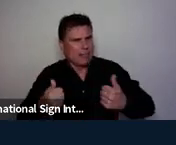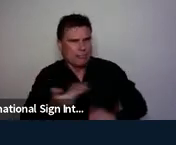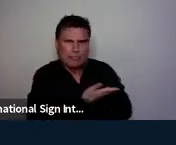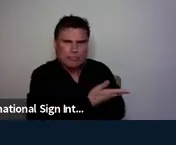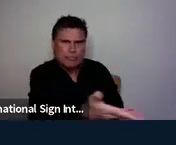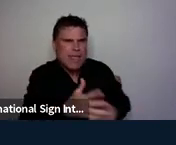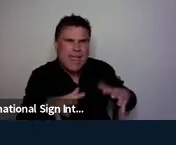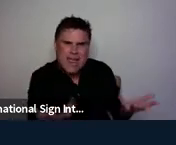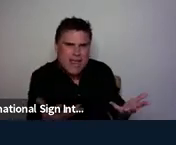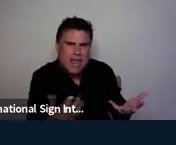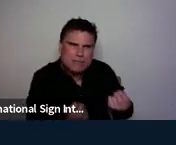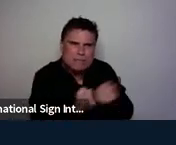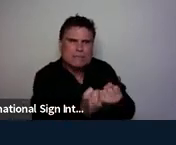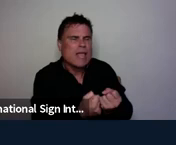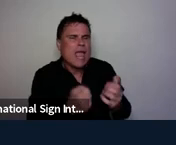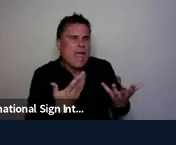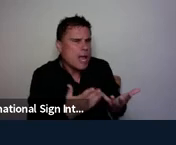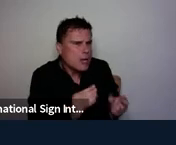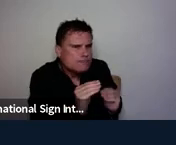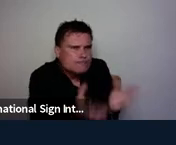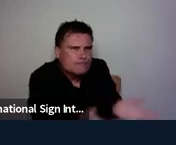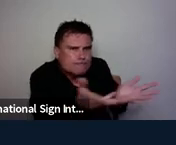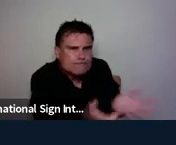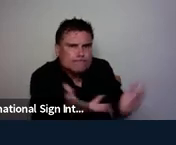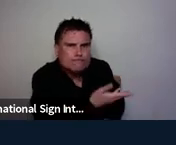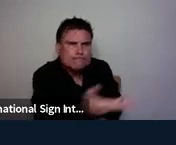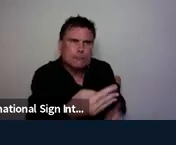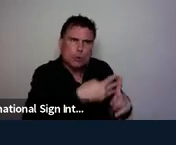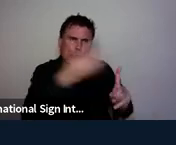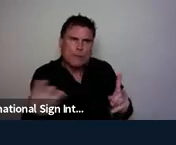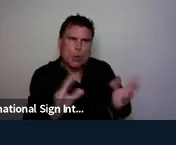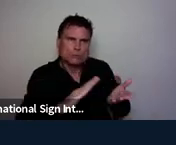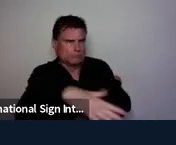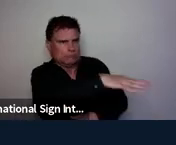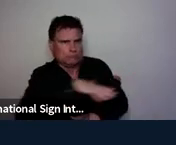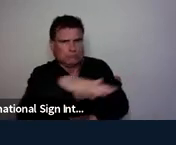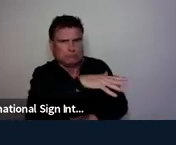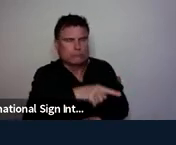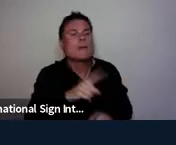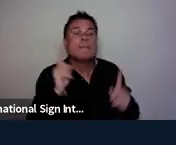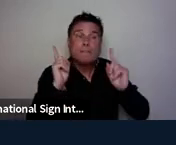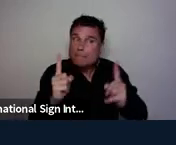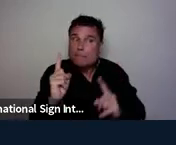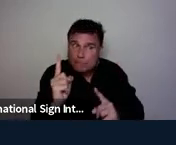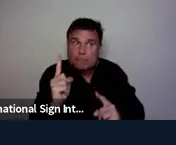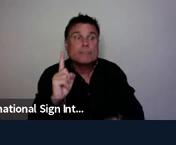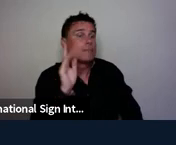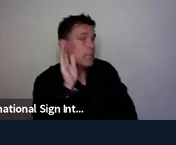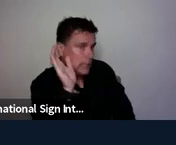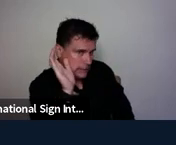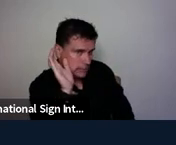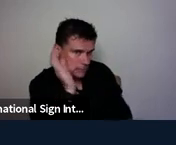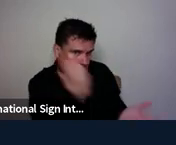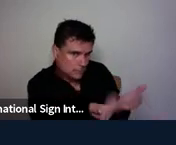community. So the first thing is obviously to listen to those who are concerned. The second thing is to